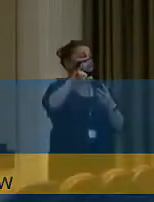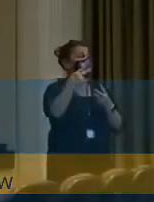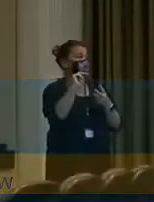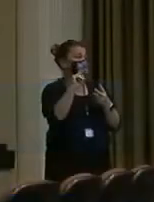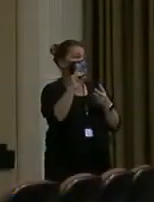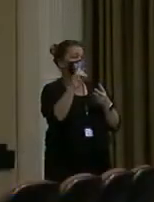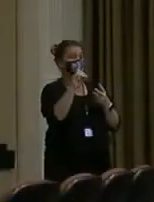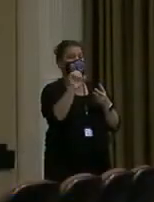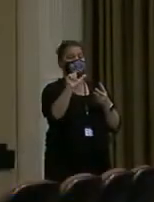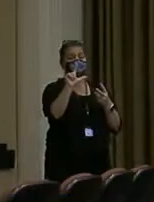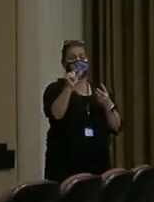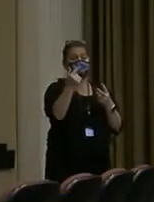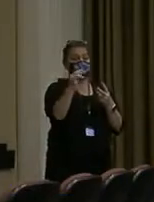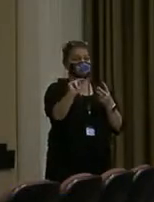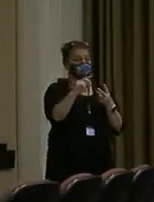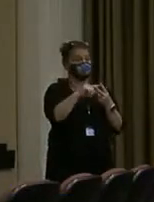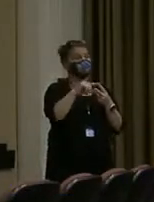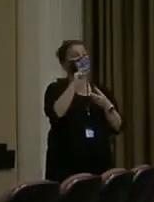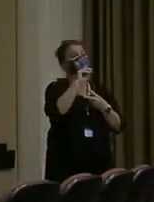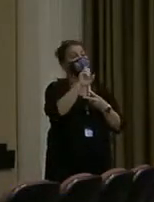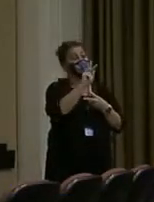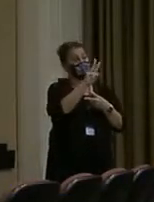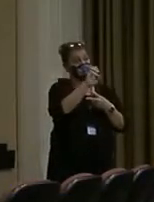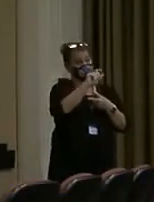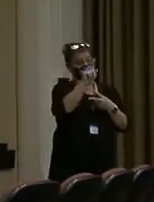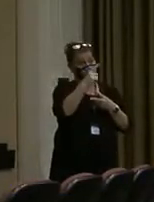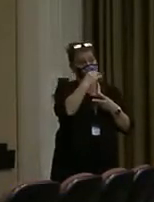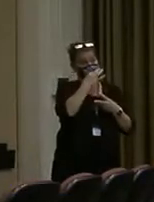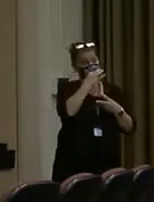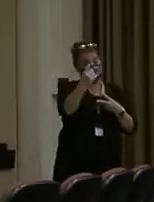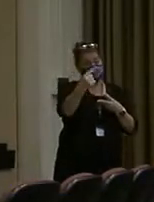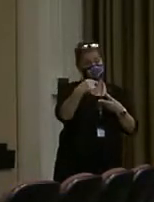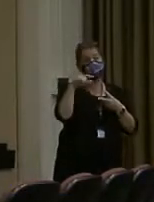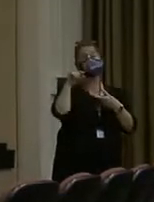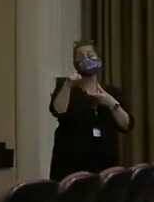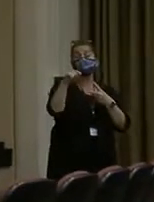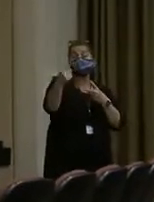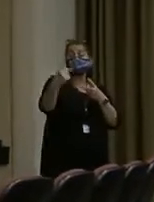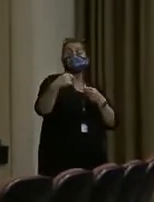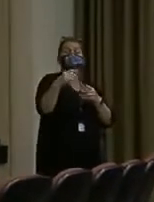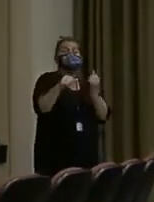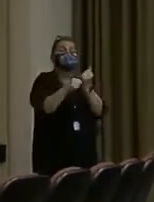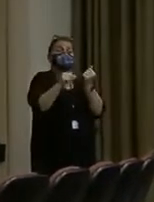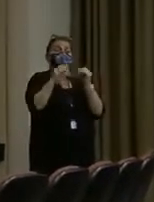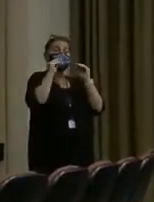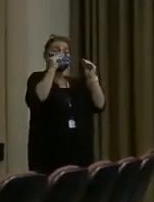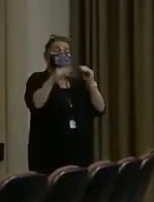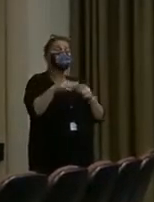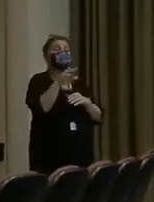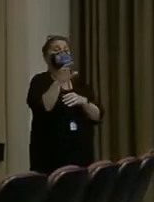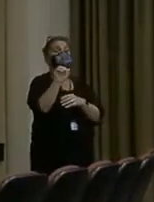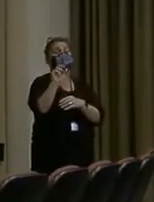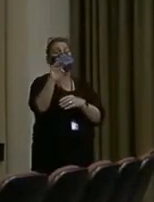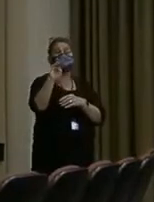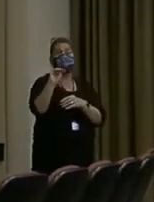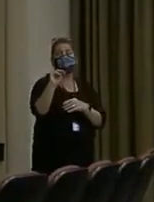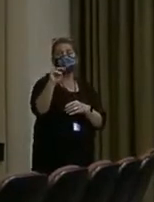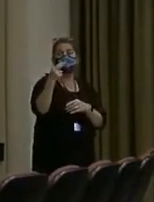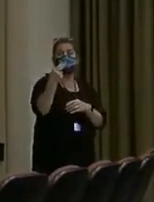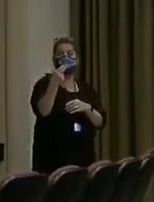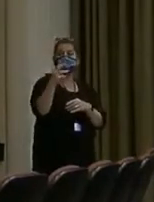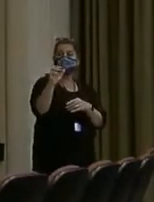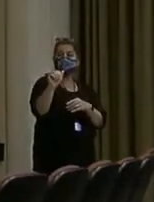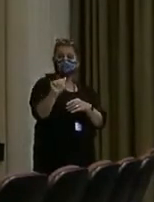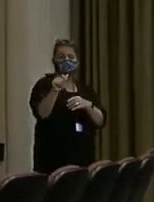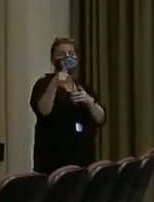Dolgen. Dr. Walter Markowitz, who I'll bring up shortly, is the assistant professor with the MHA program in the School of Health